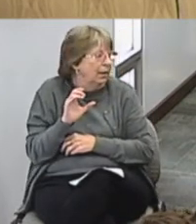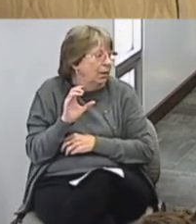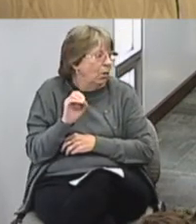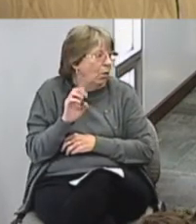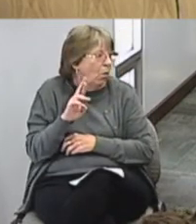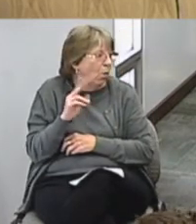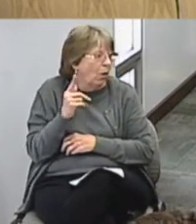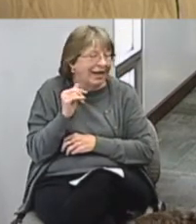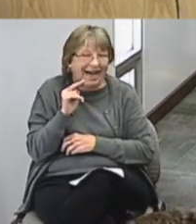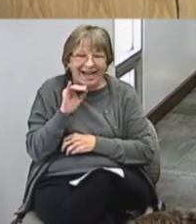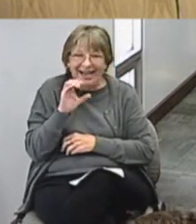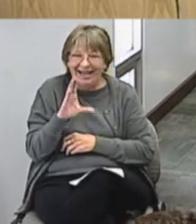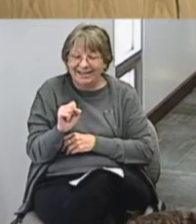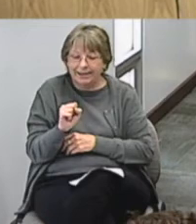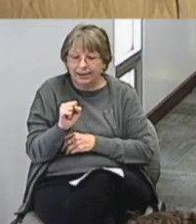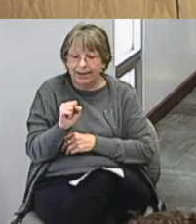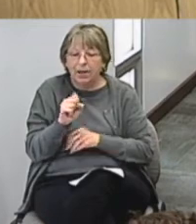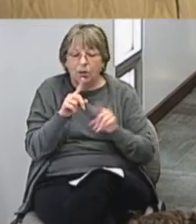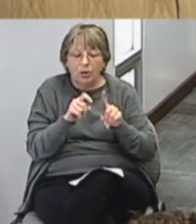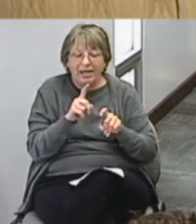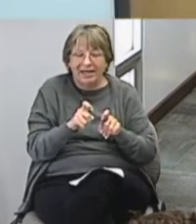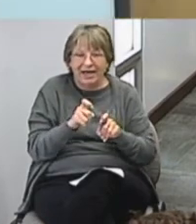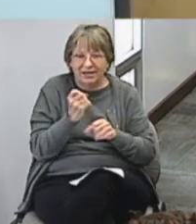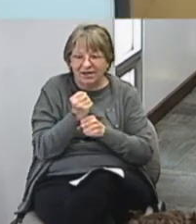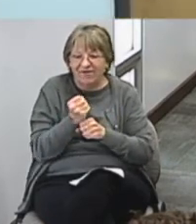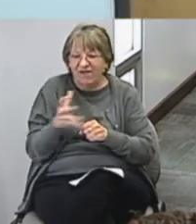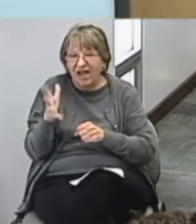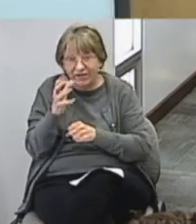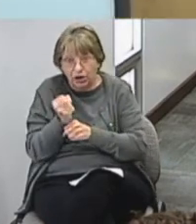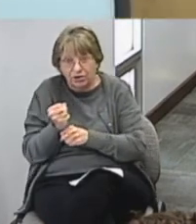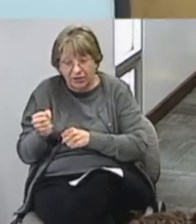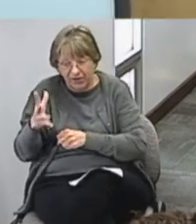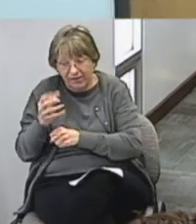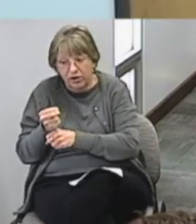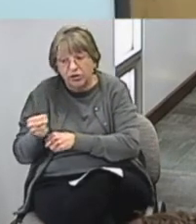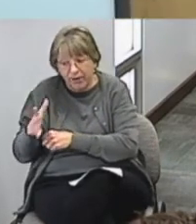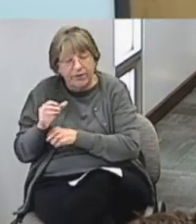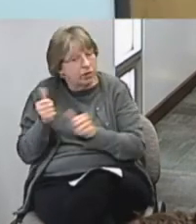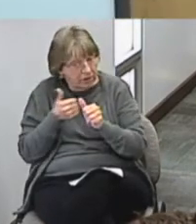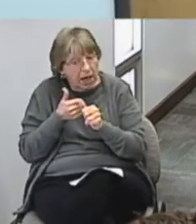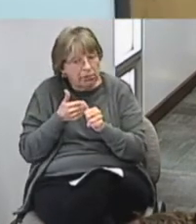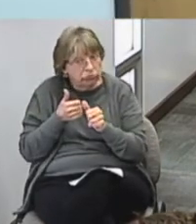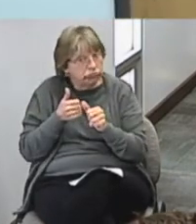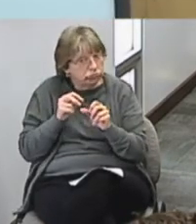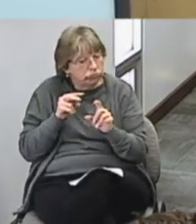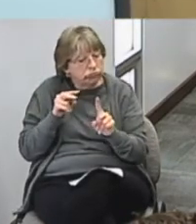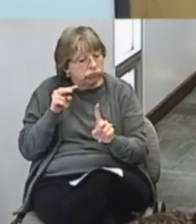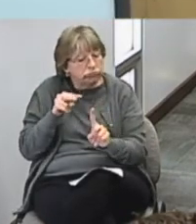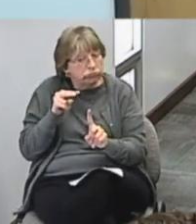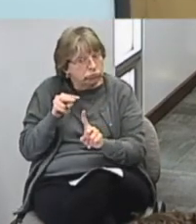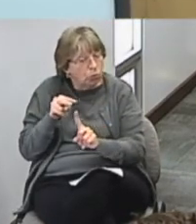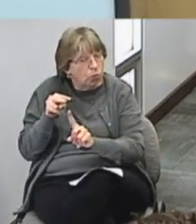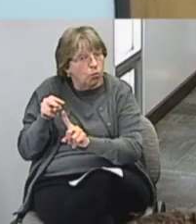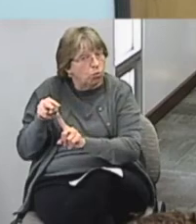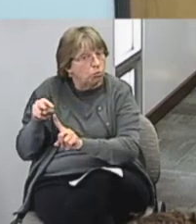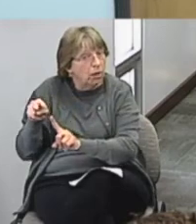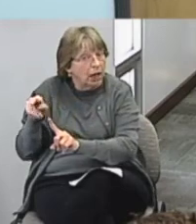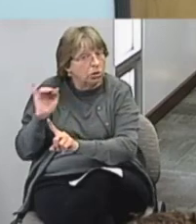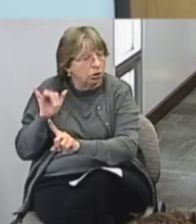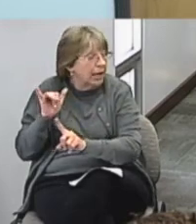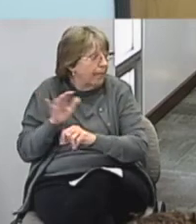5 years. I see. So we will continue to monitor for those Of course. Okay, as that well. makes Yeah. sense. Perfect. Yeah.